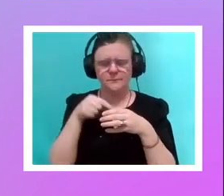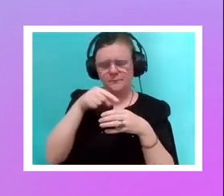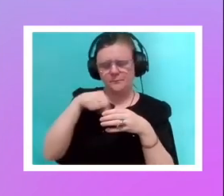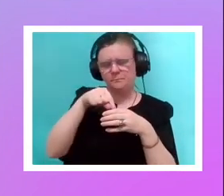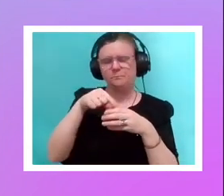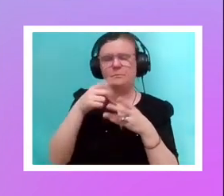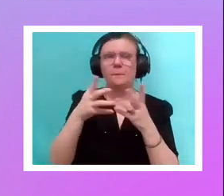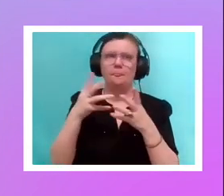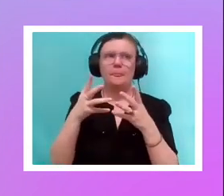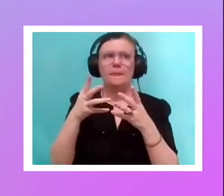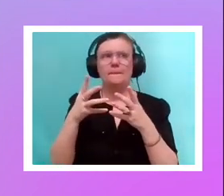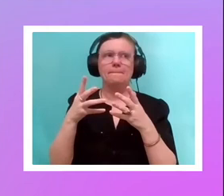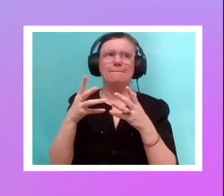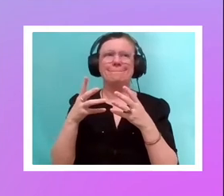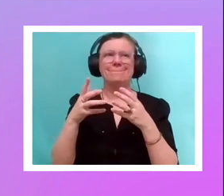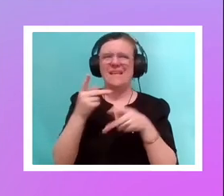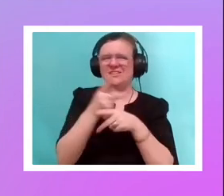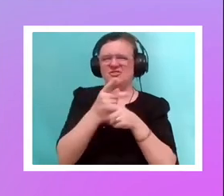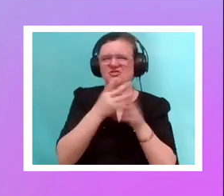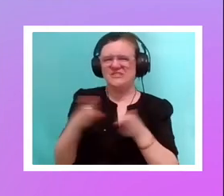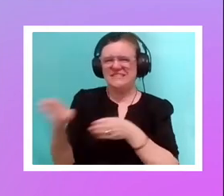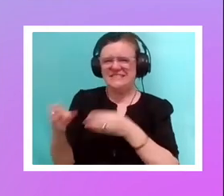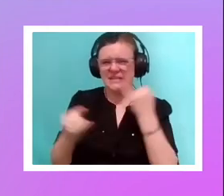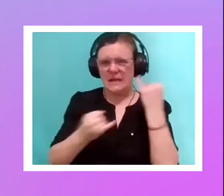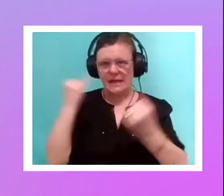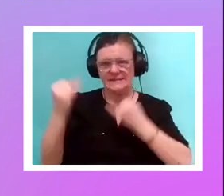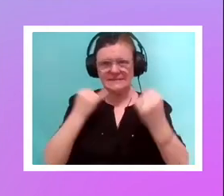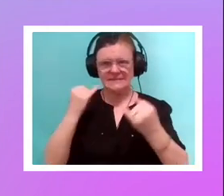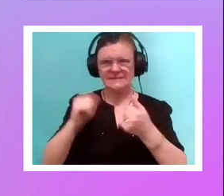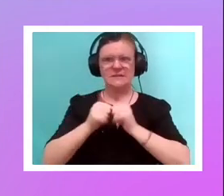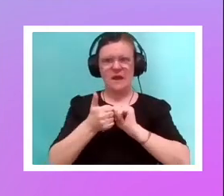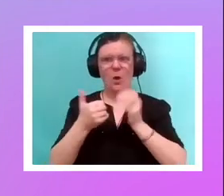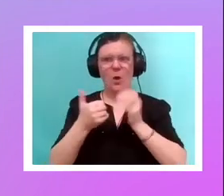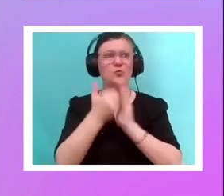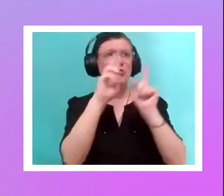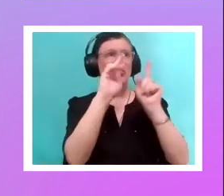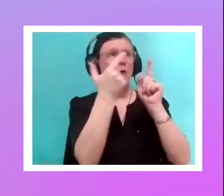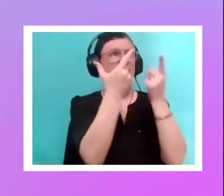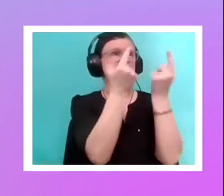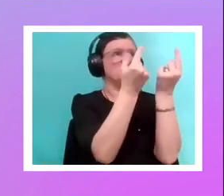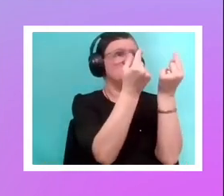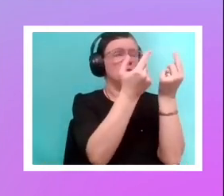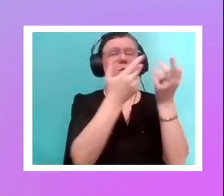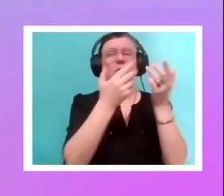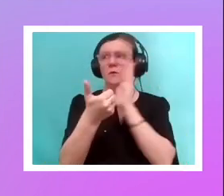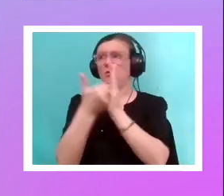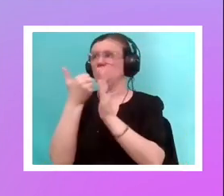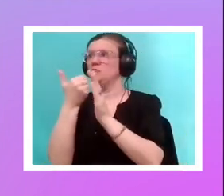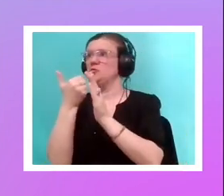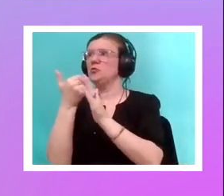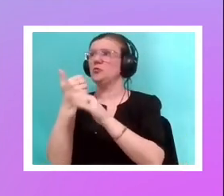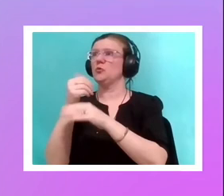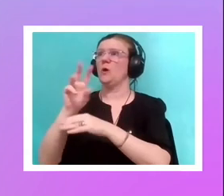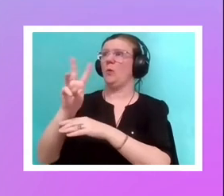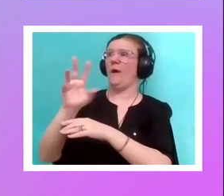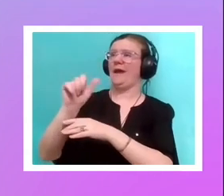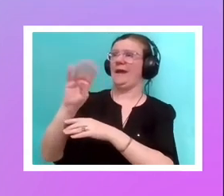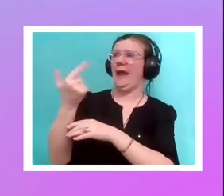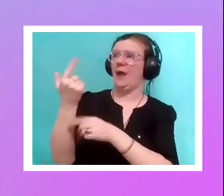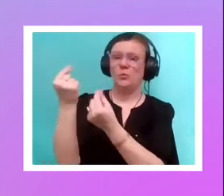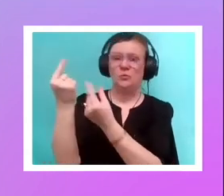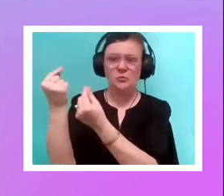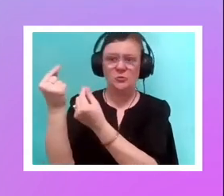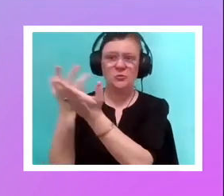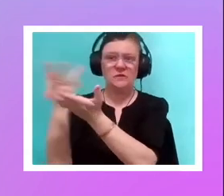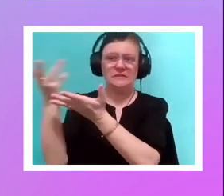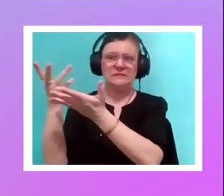sort of talk more about the strategic things, about how we deal with new regulations, new versions of WCAG, that sort of thing. And